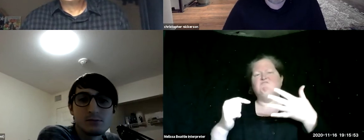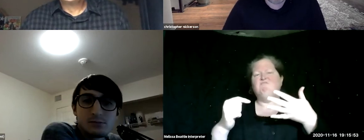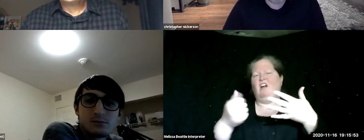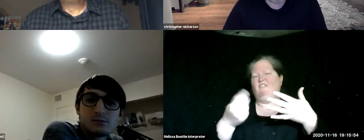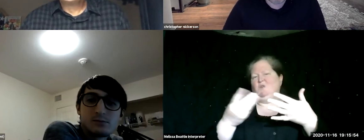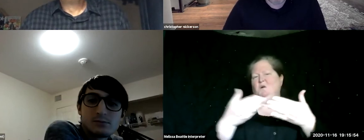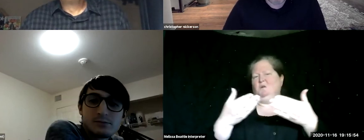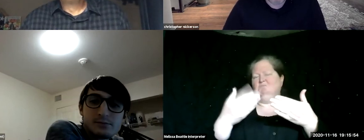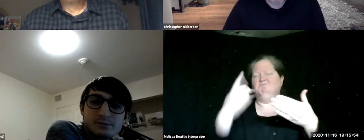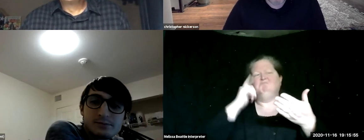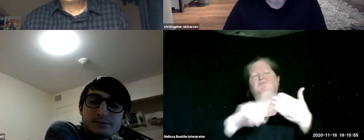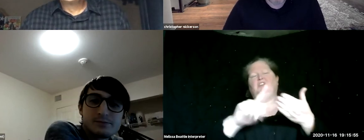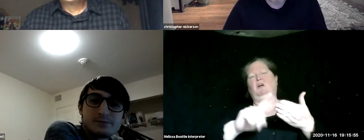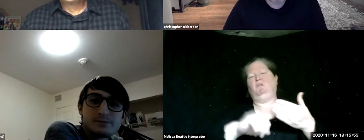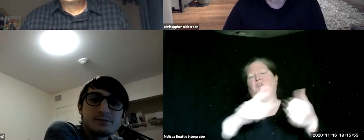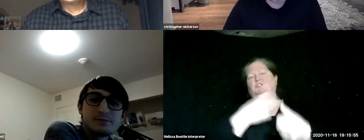start.